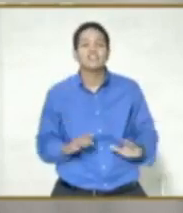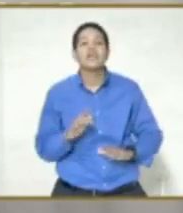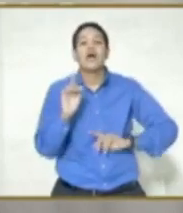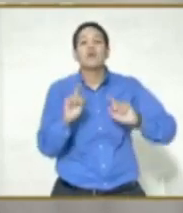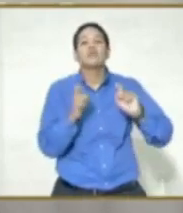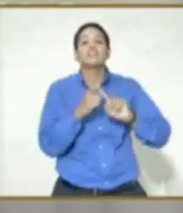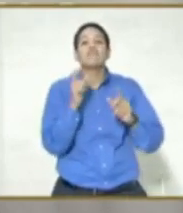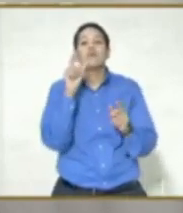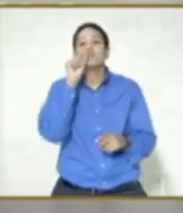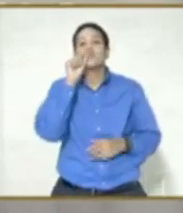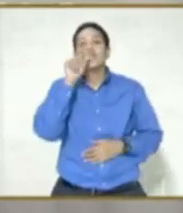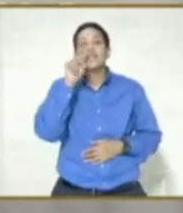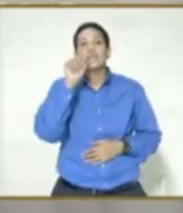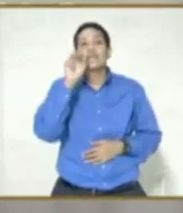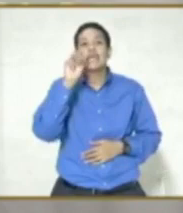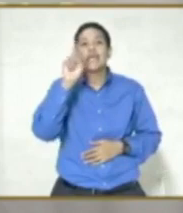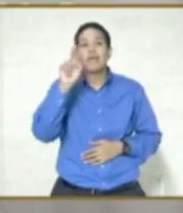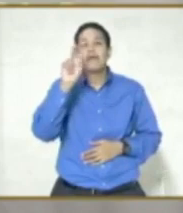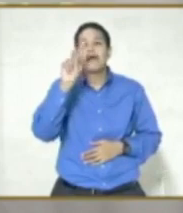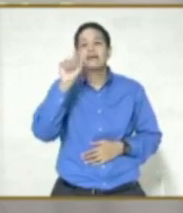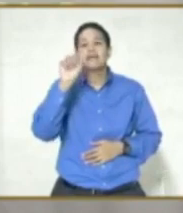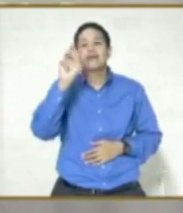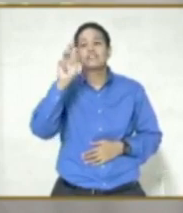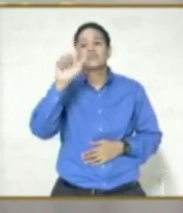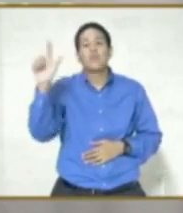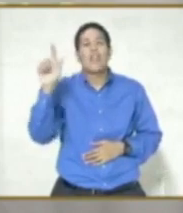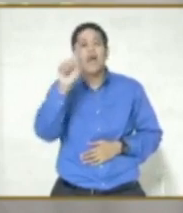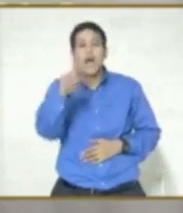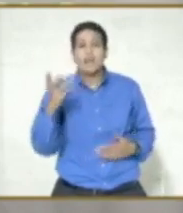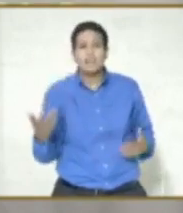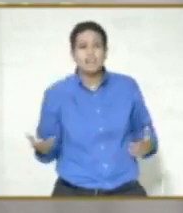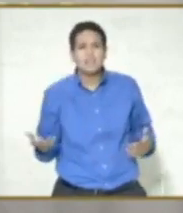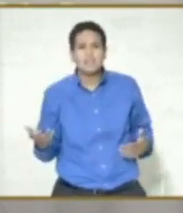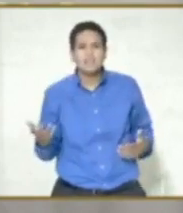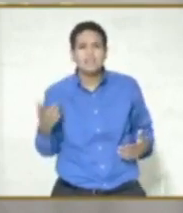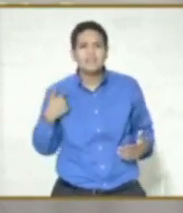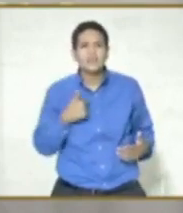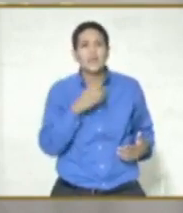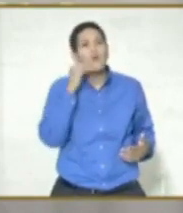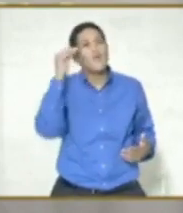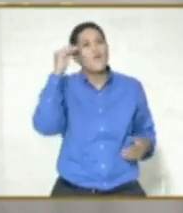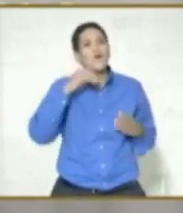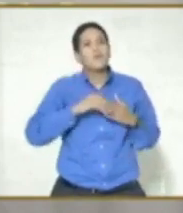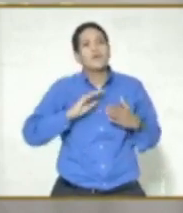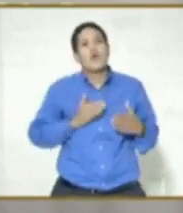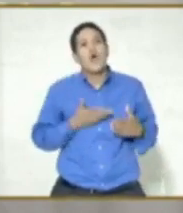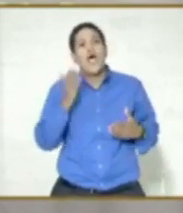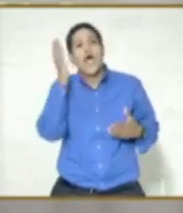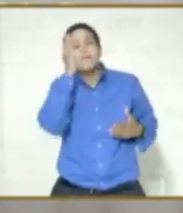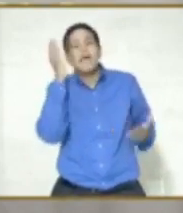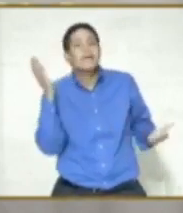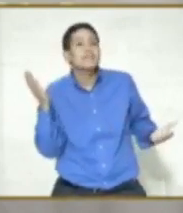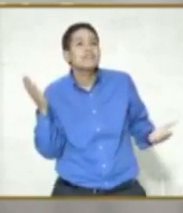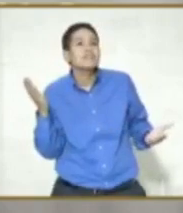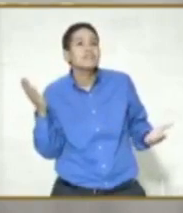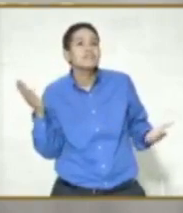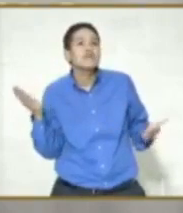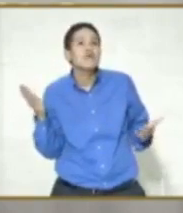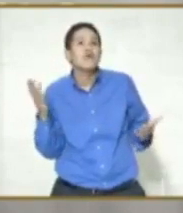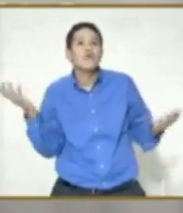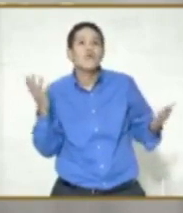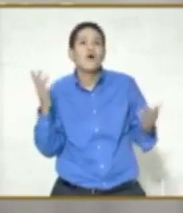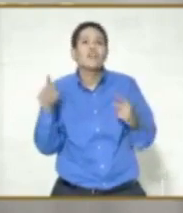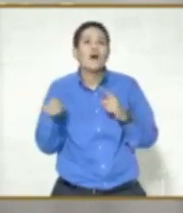Twitter. Mr. Kamar Daswell asked, we are at home in our beds. What about the homeless community, which we have